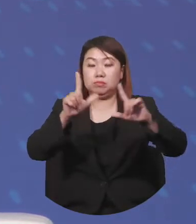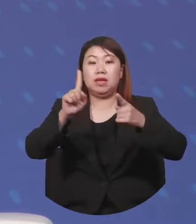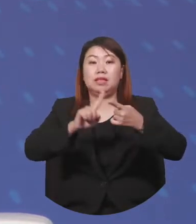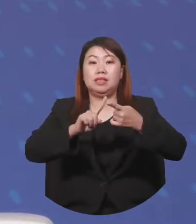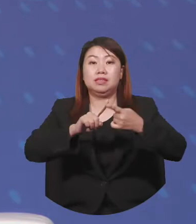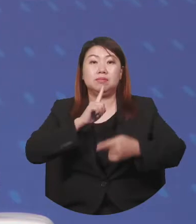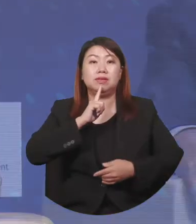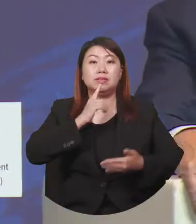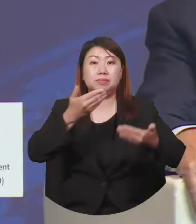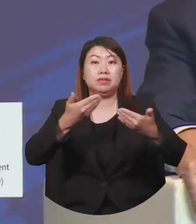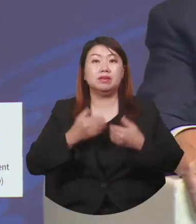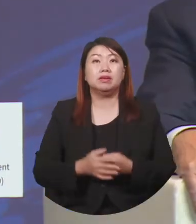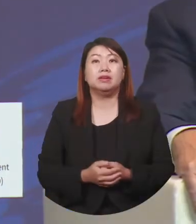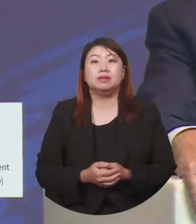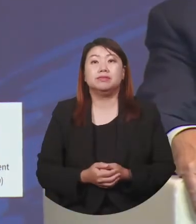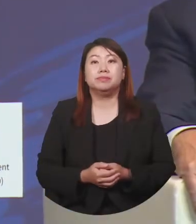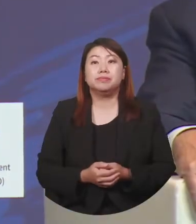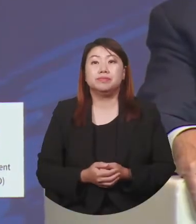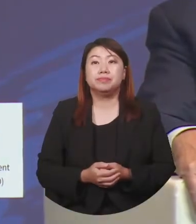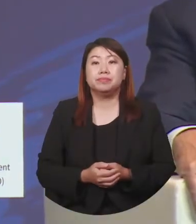Absolutely. Thank you very much.